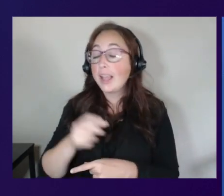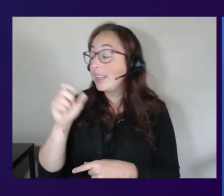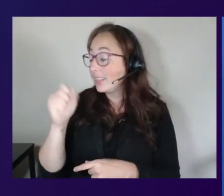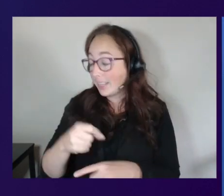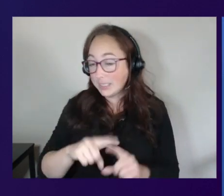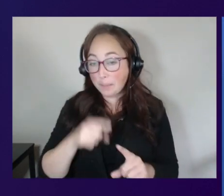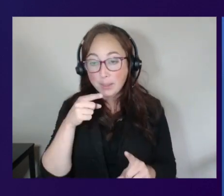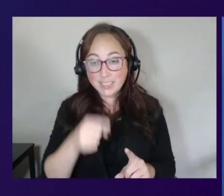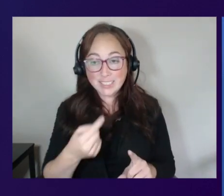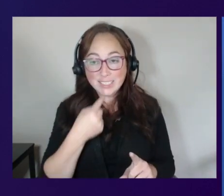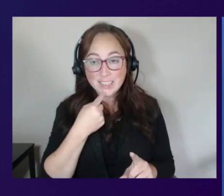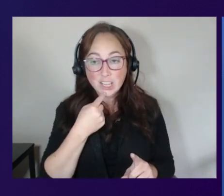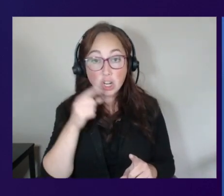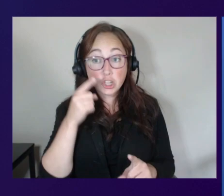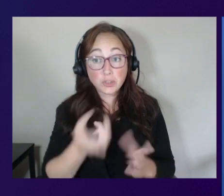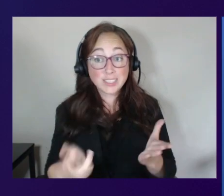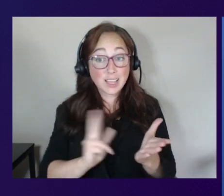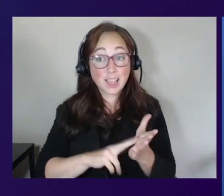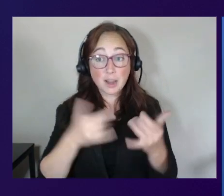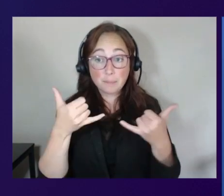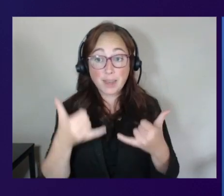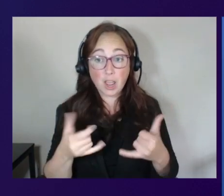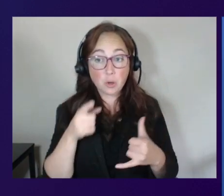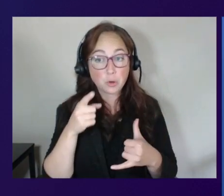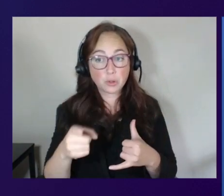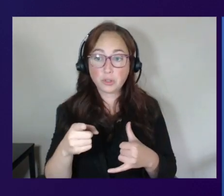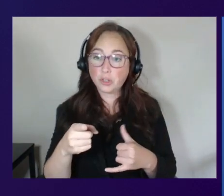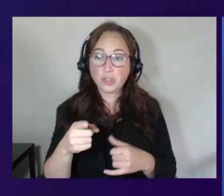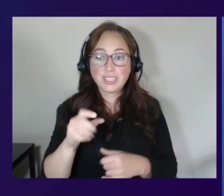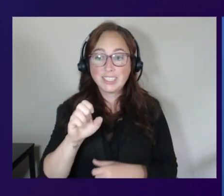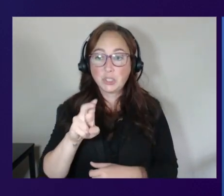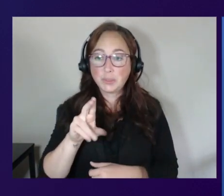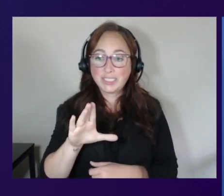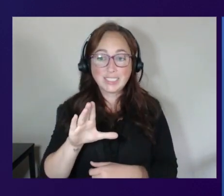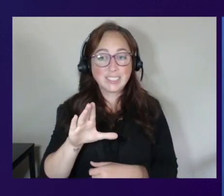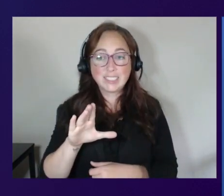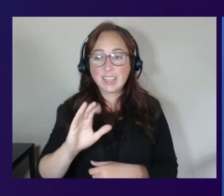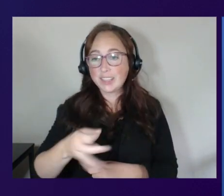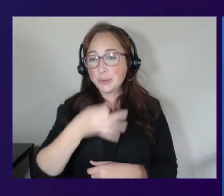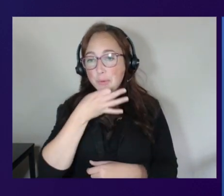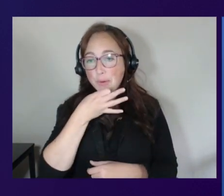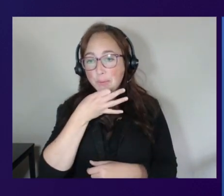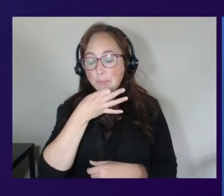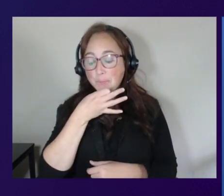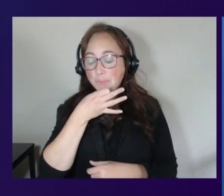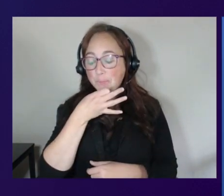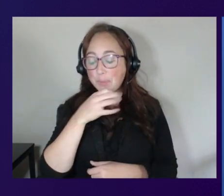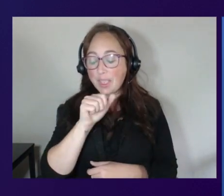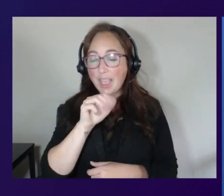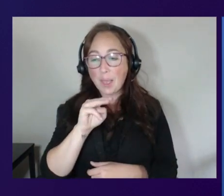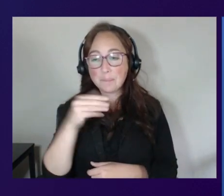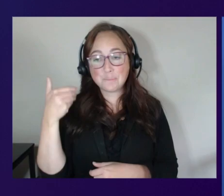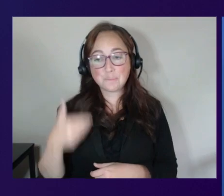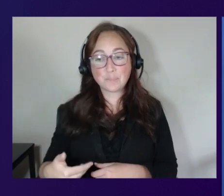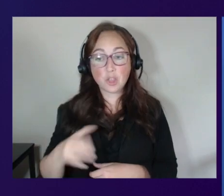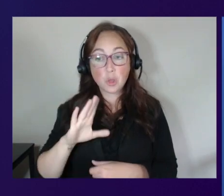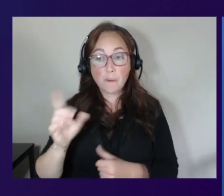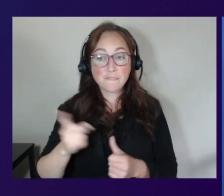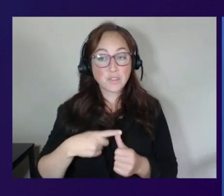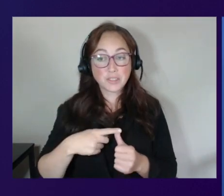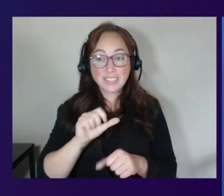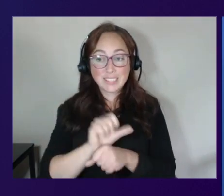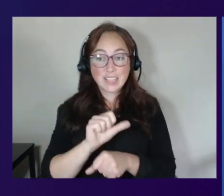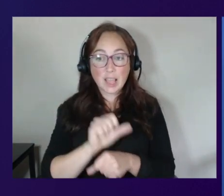"Hey, you're signed up now. You're an end user computing expert, AM, and your first assignment's a